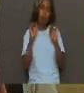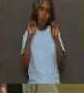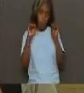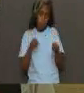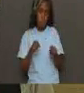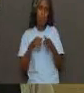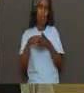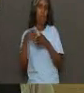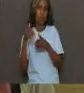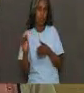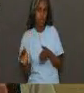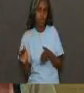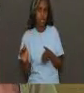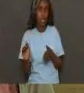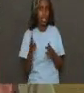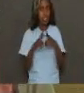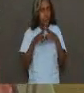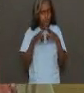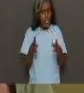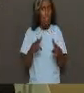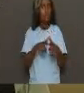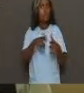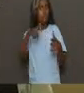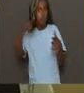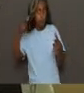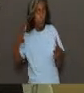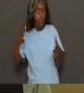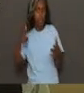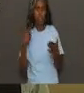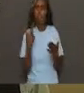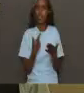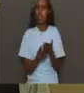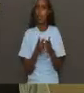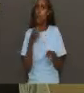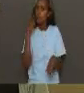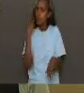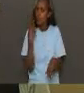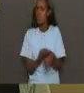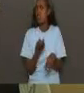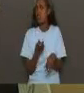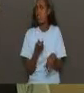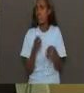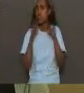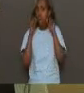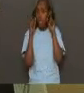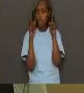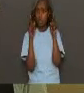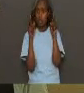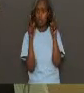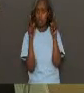possible outcomes is very big, it can be difficult to